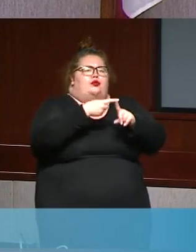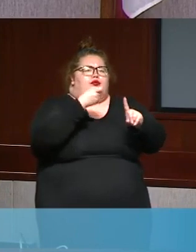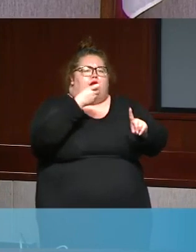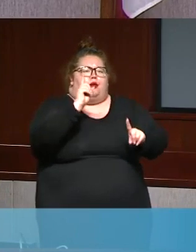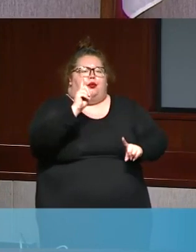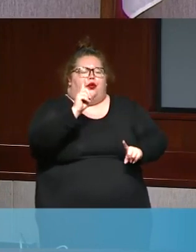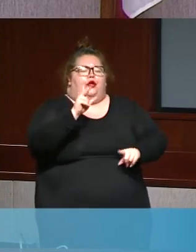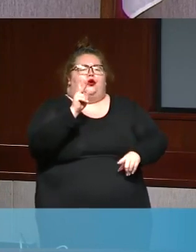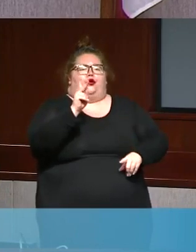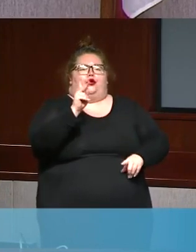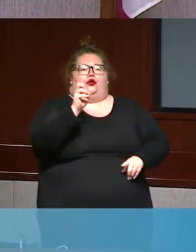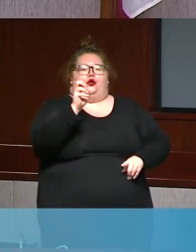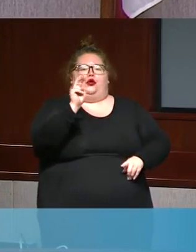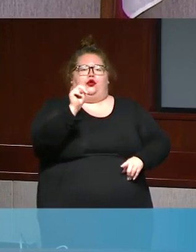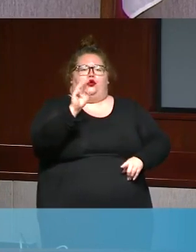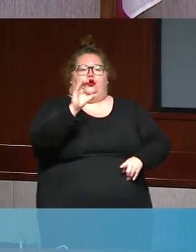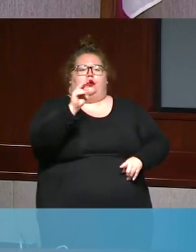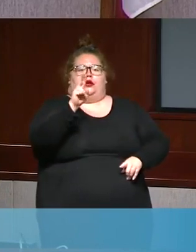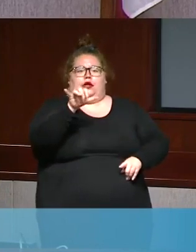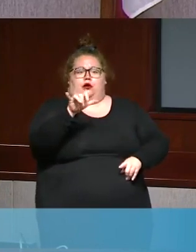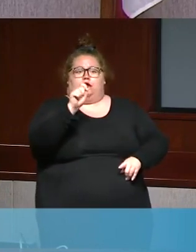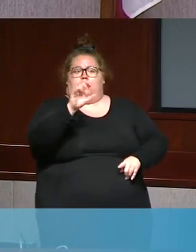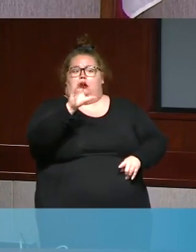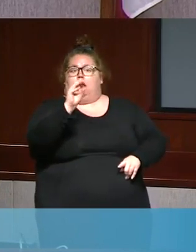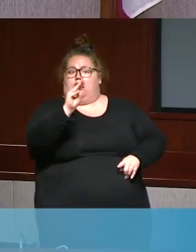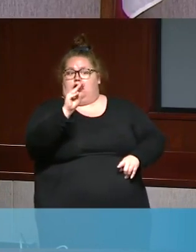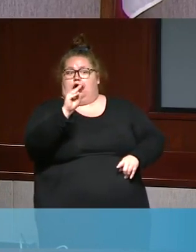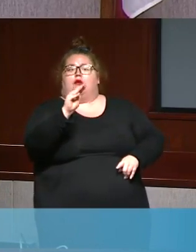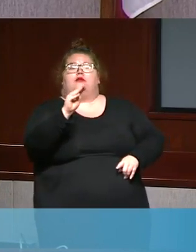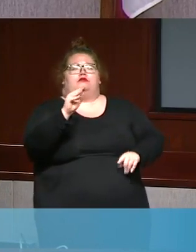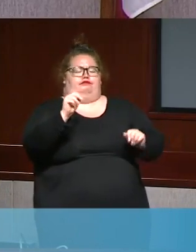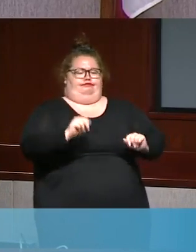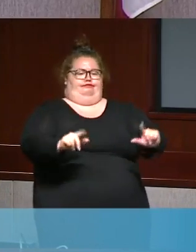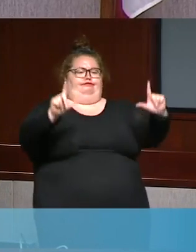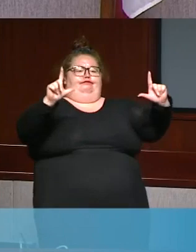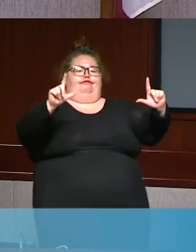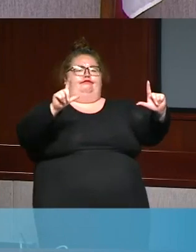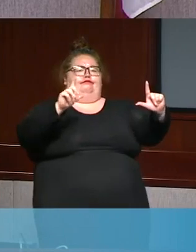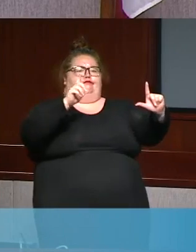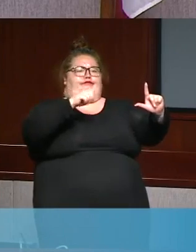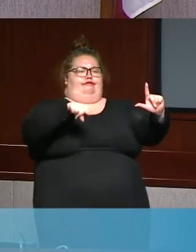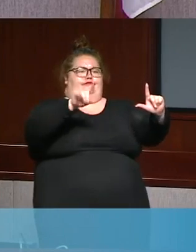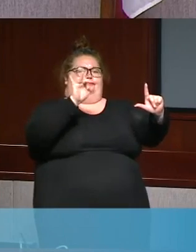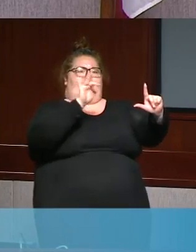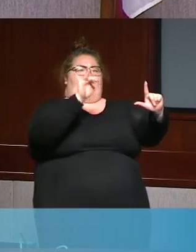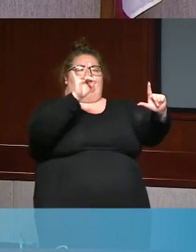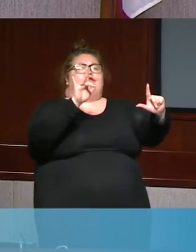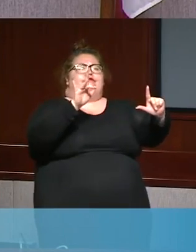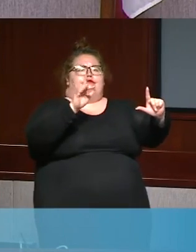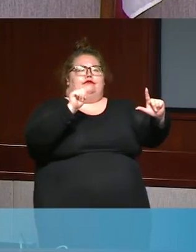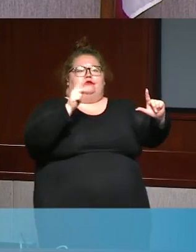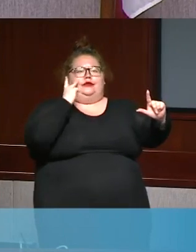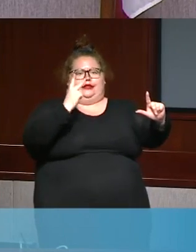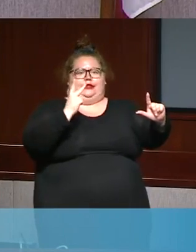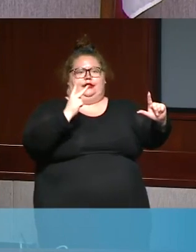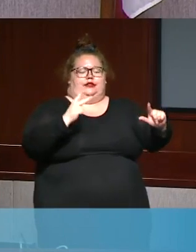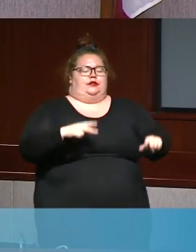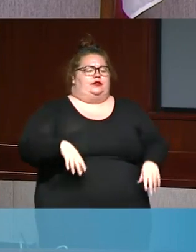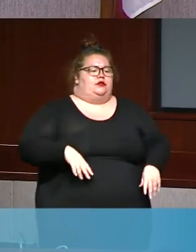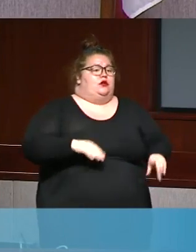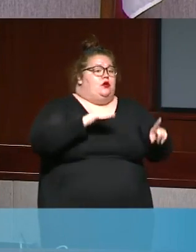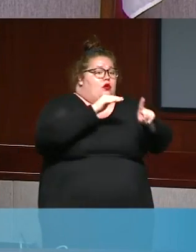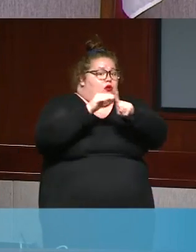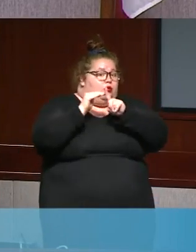at kerncounty.com. We've got it there front and center. We also need to remind everybody that we